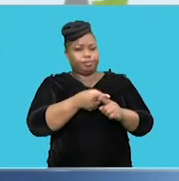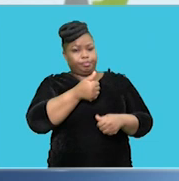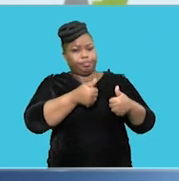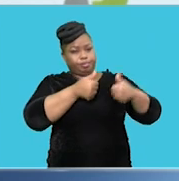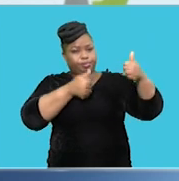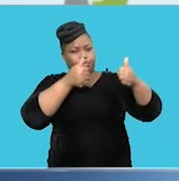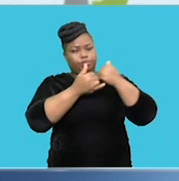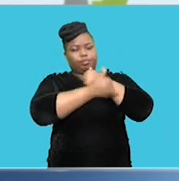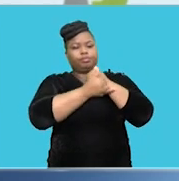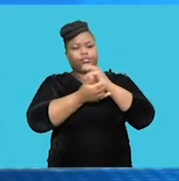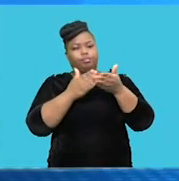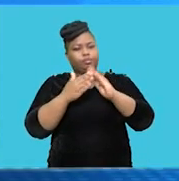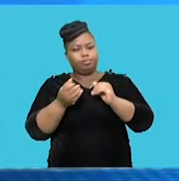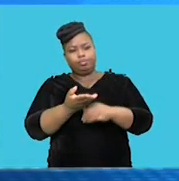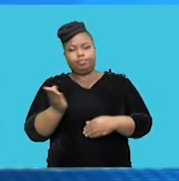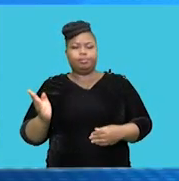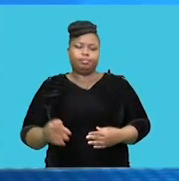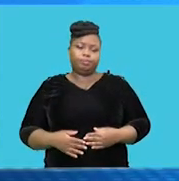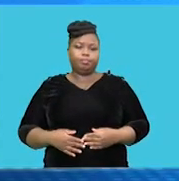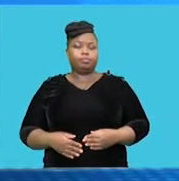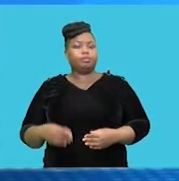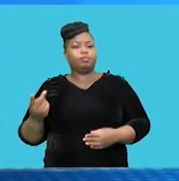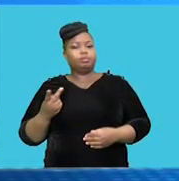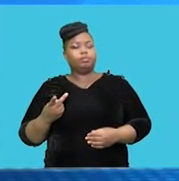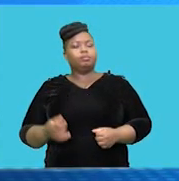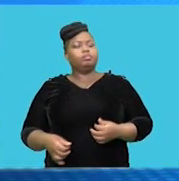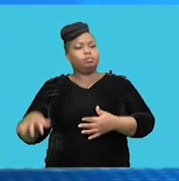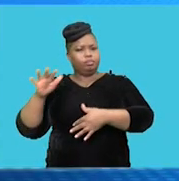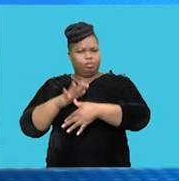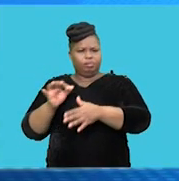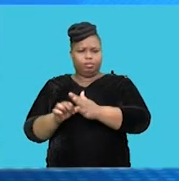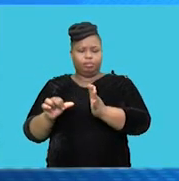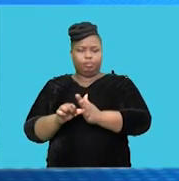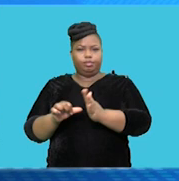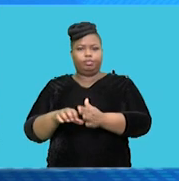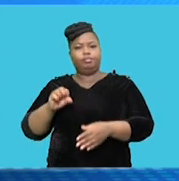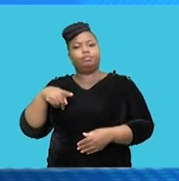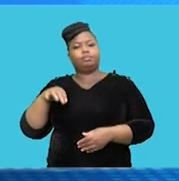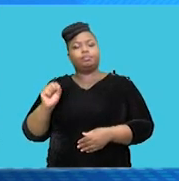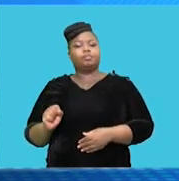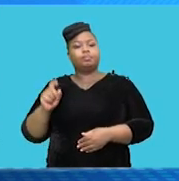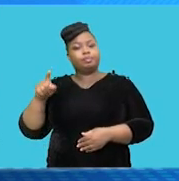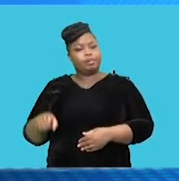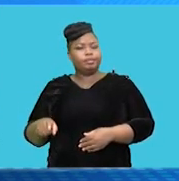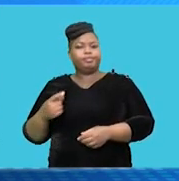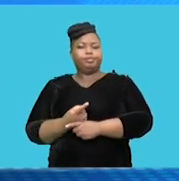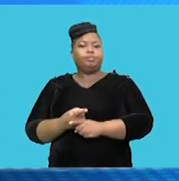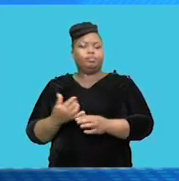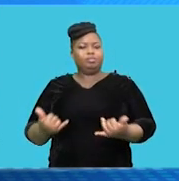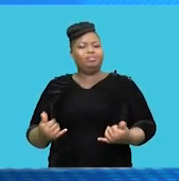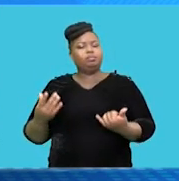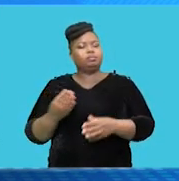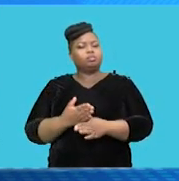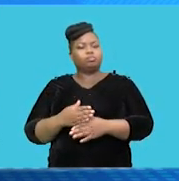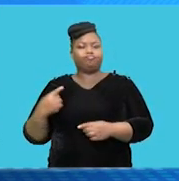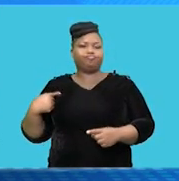country and community at large VIP protection is one of the key priority areas for the SAPS And has been undertaken with excellence